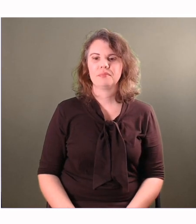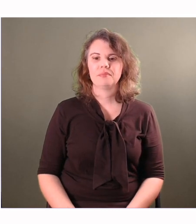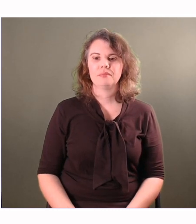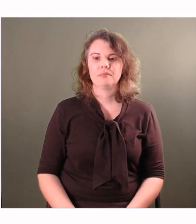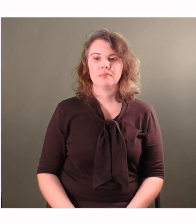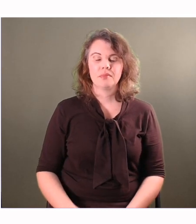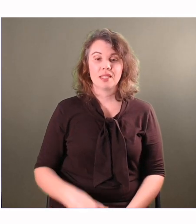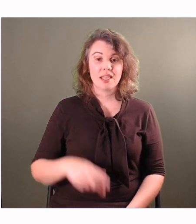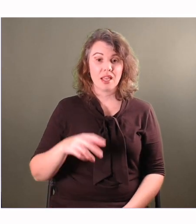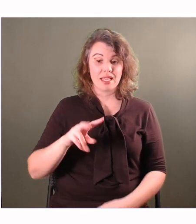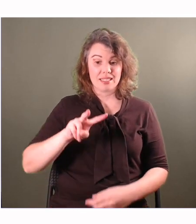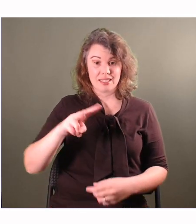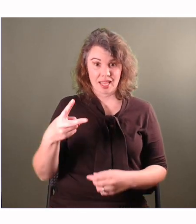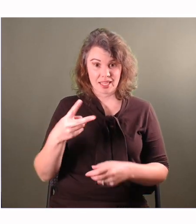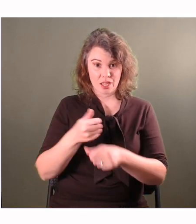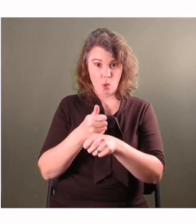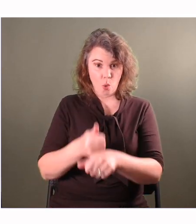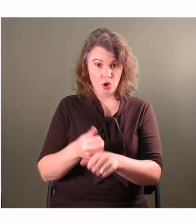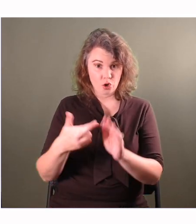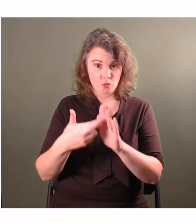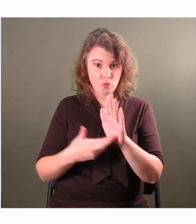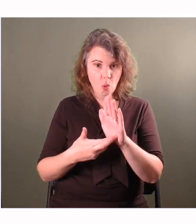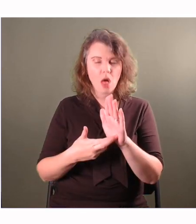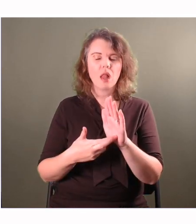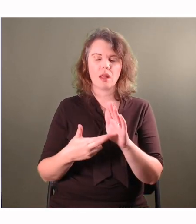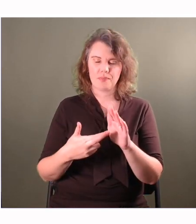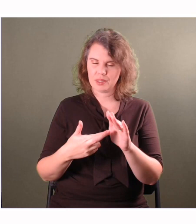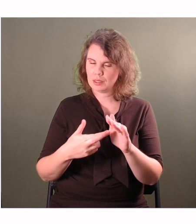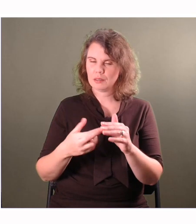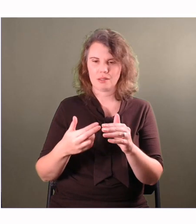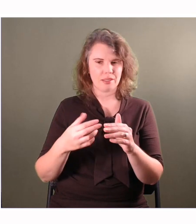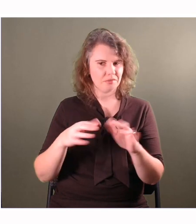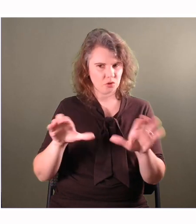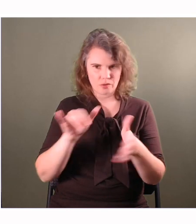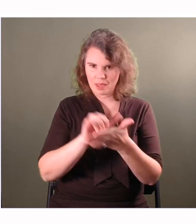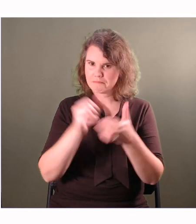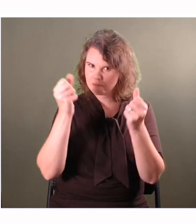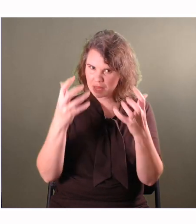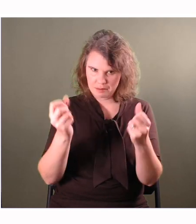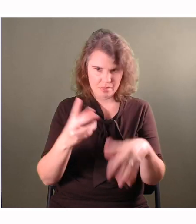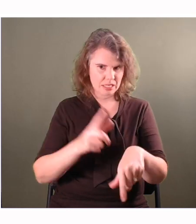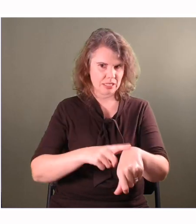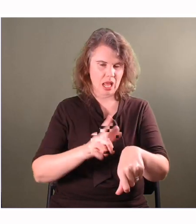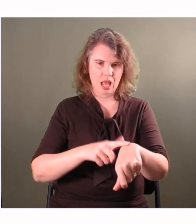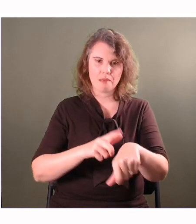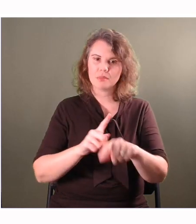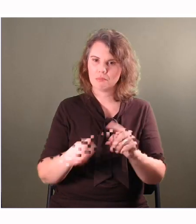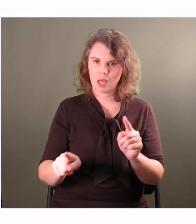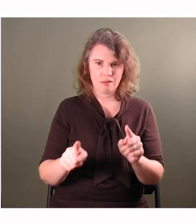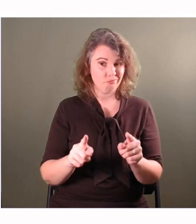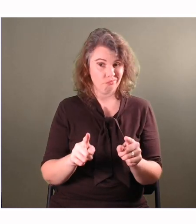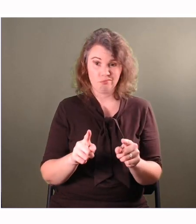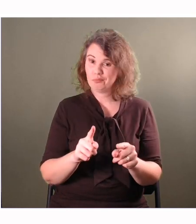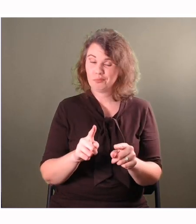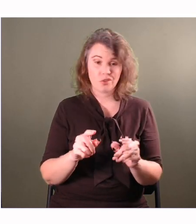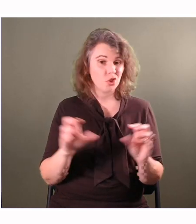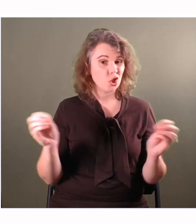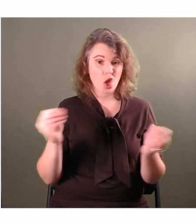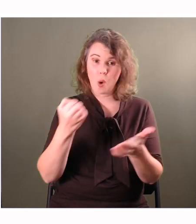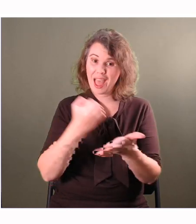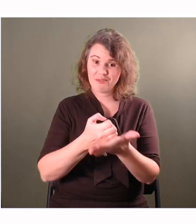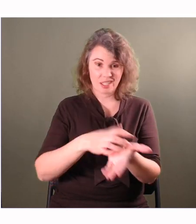Second-order rule based on the vowel, this has been done several times, about 10 times, or